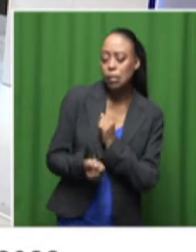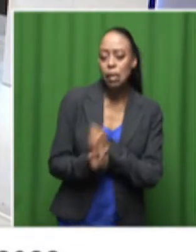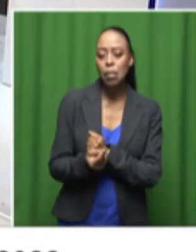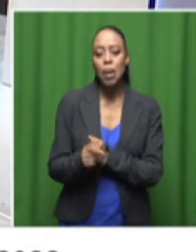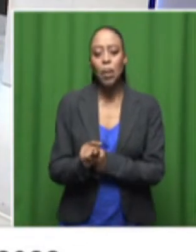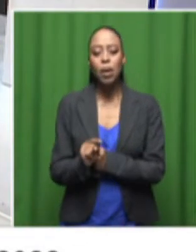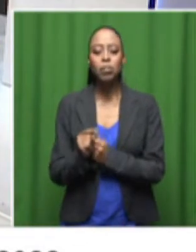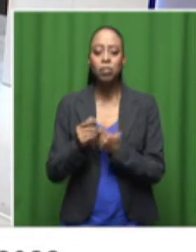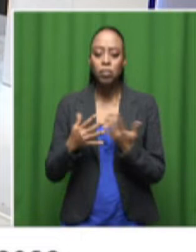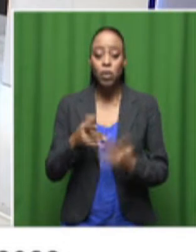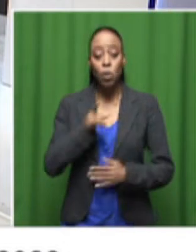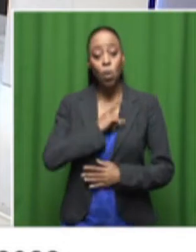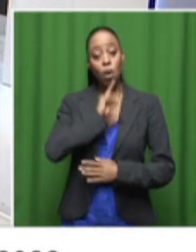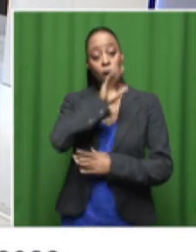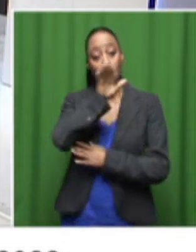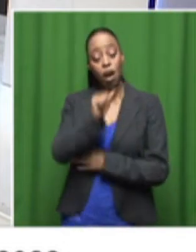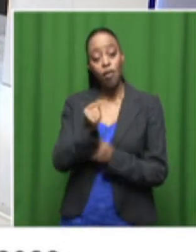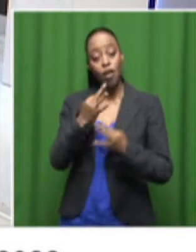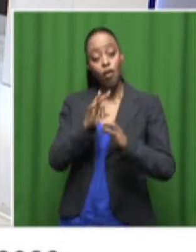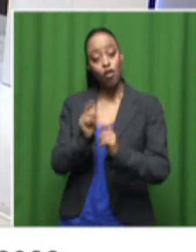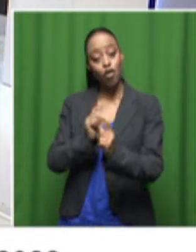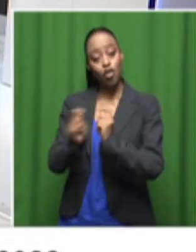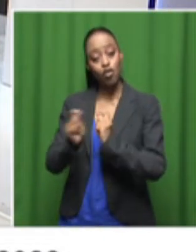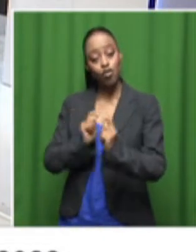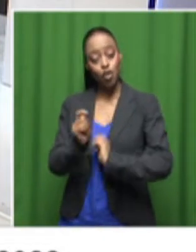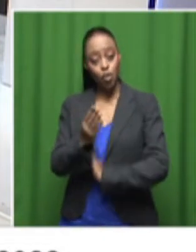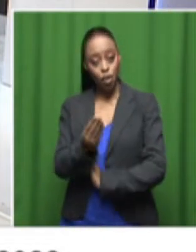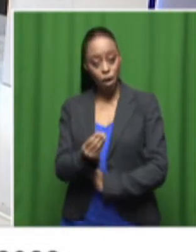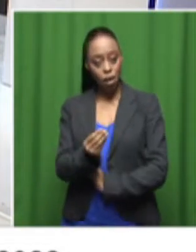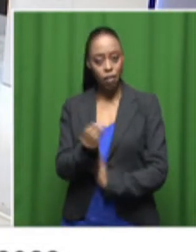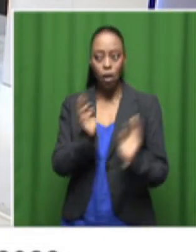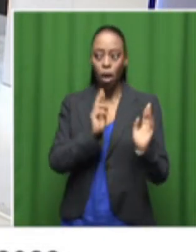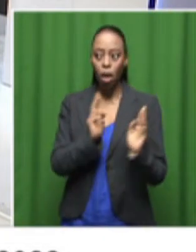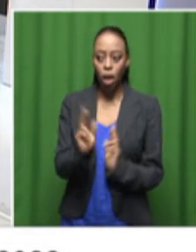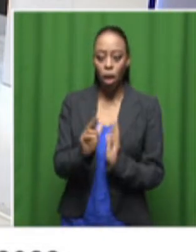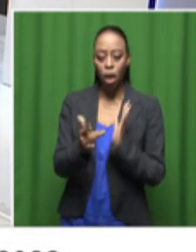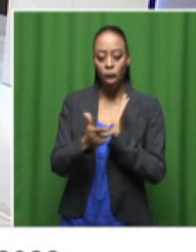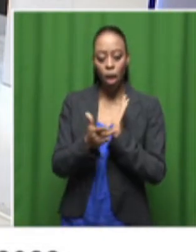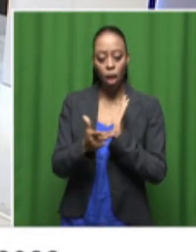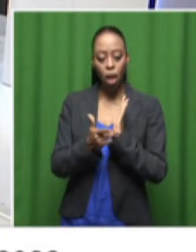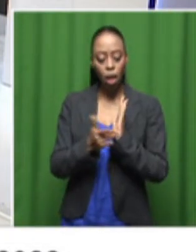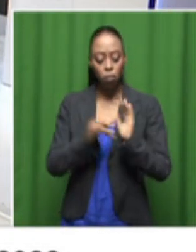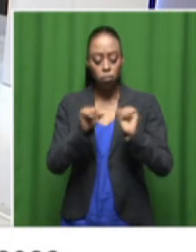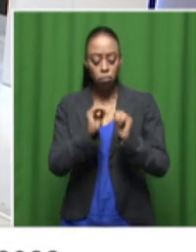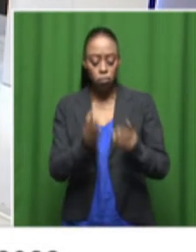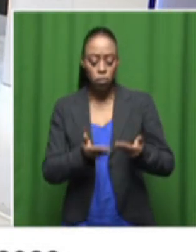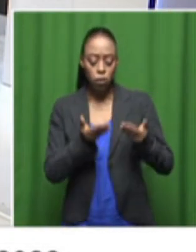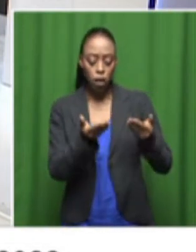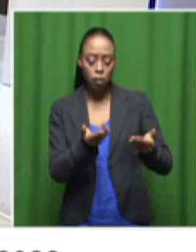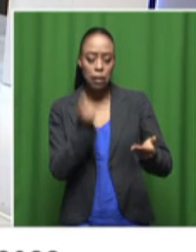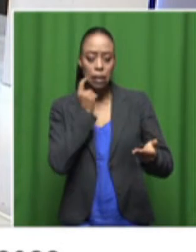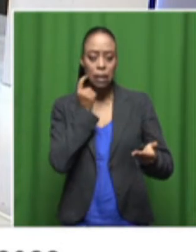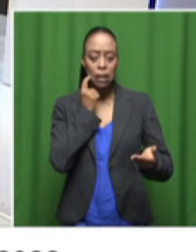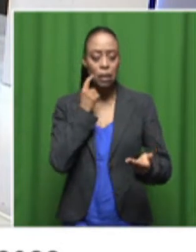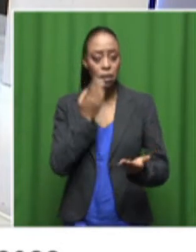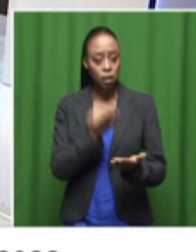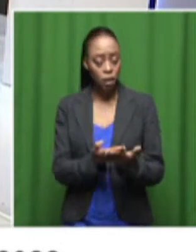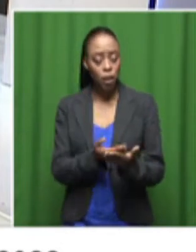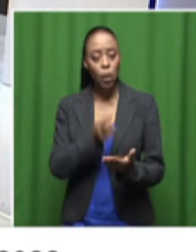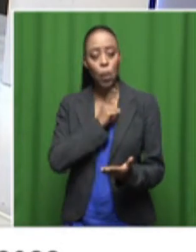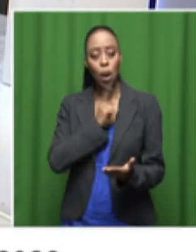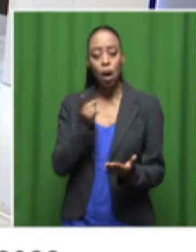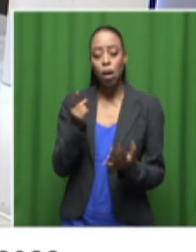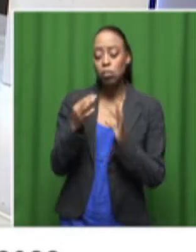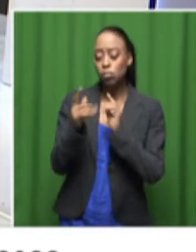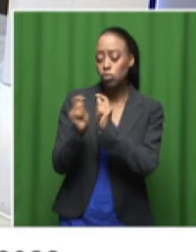now this Africa Free Trade Area. One would hope that digitizing services brings us closer to seeing more